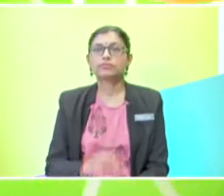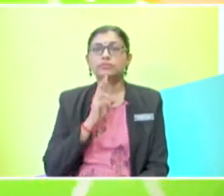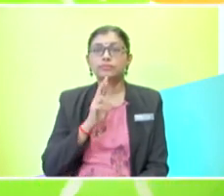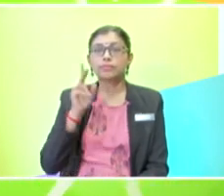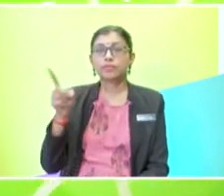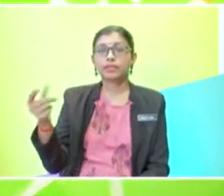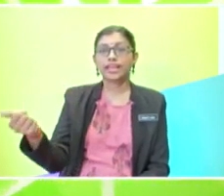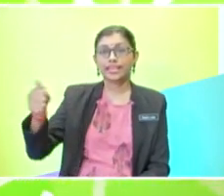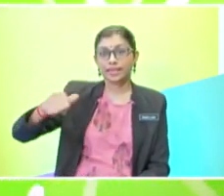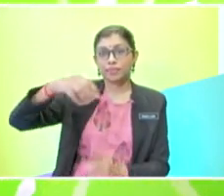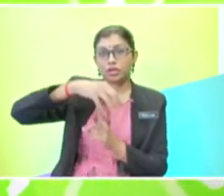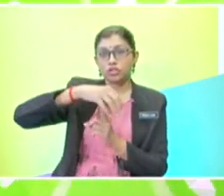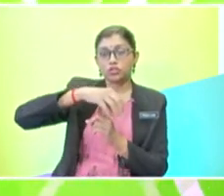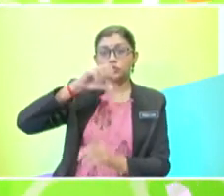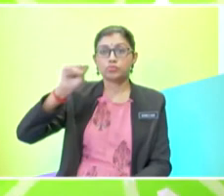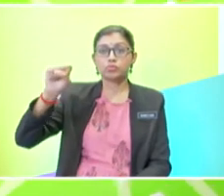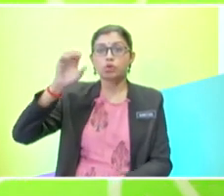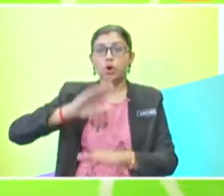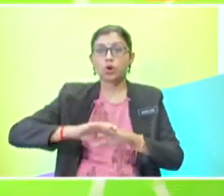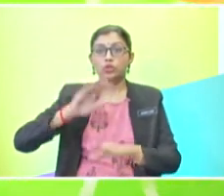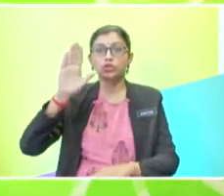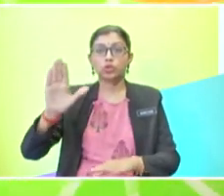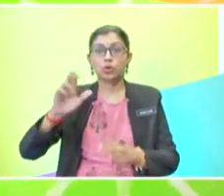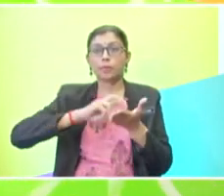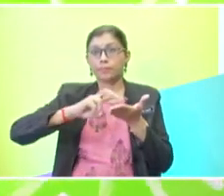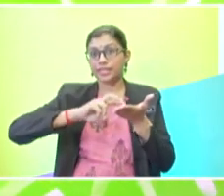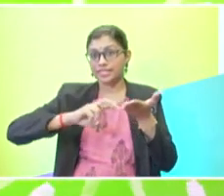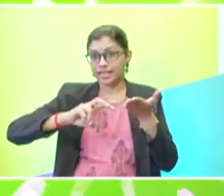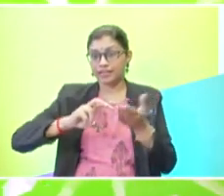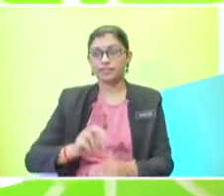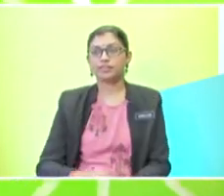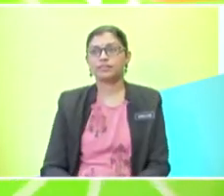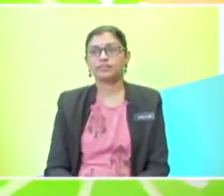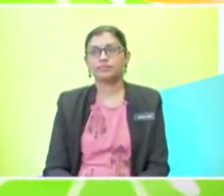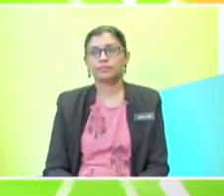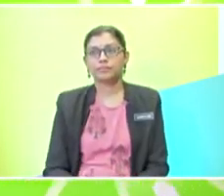Are there any mushrooms on your pizza, Iman?